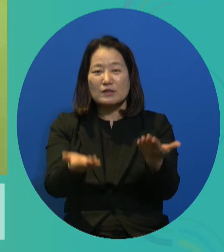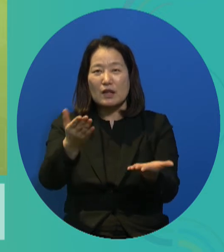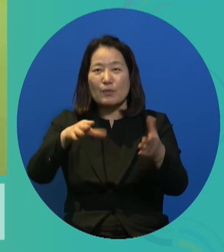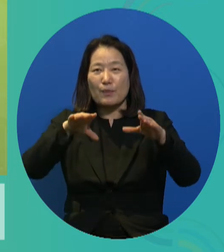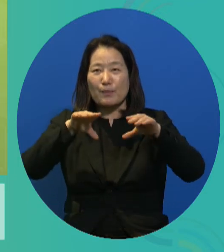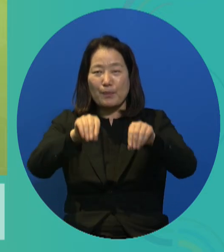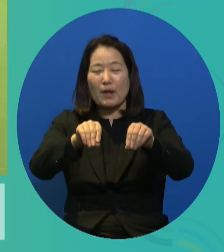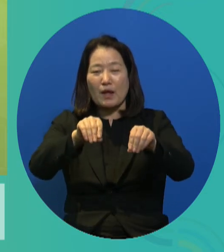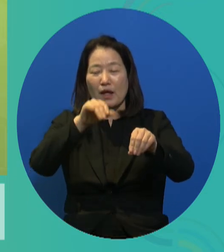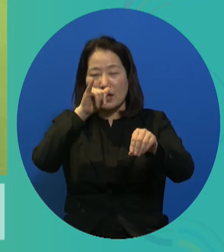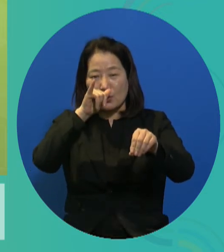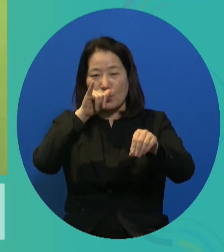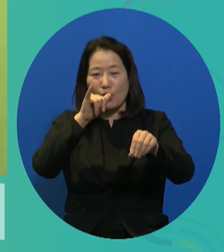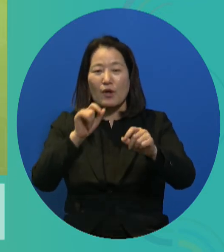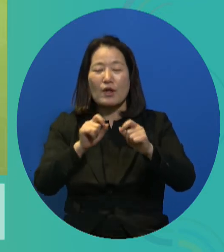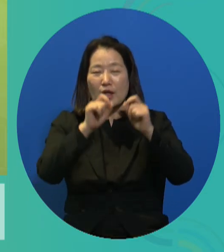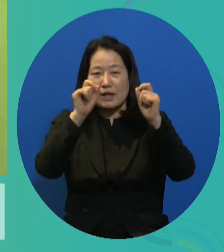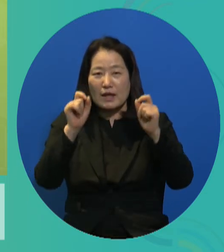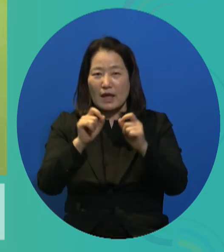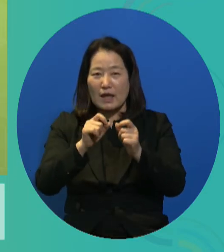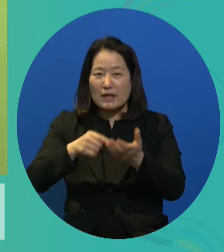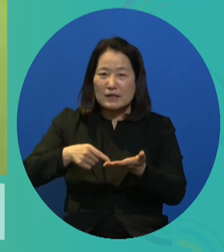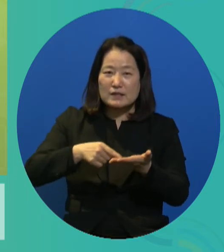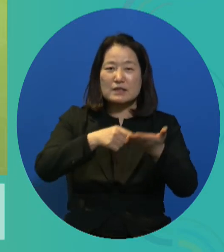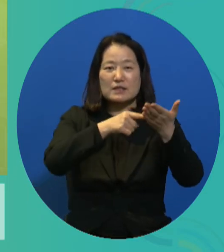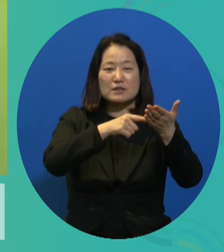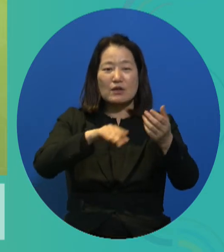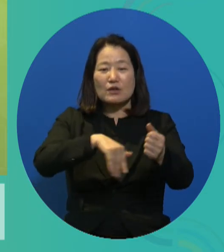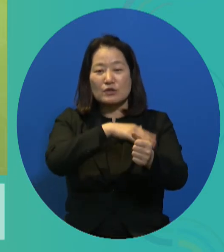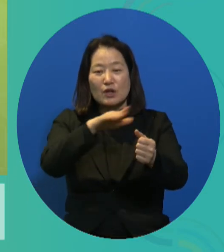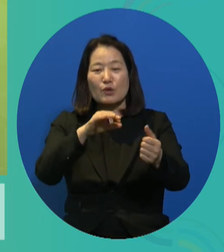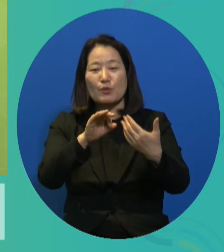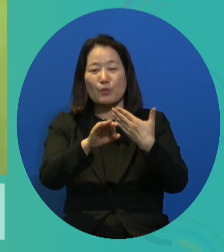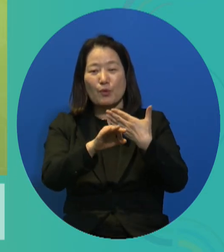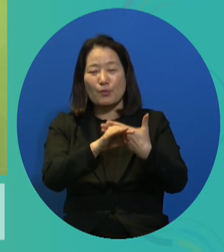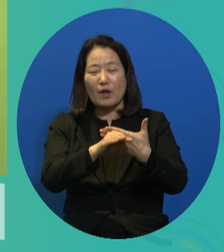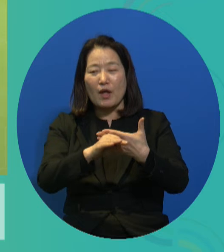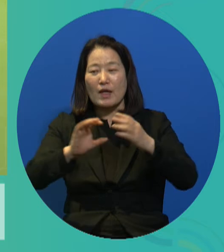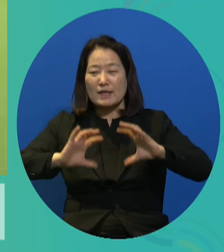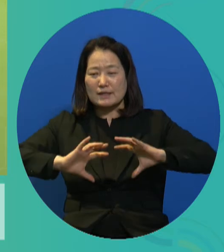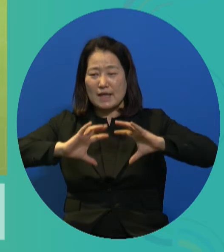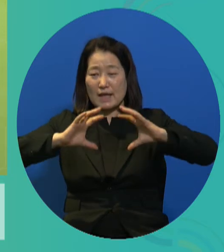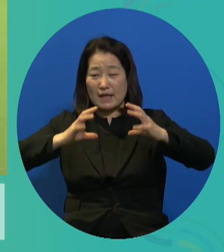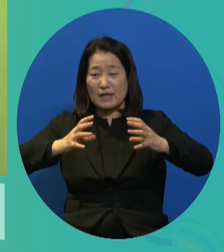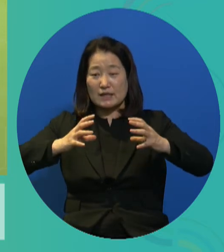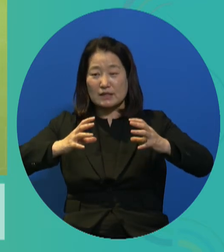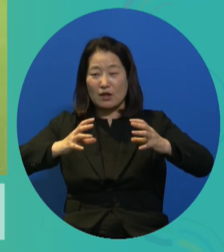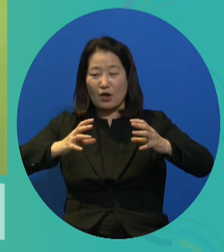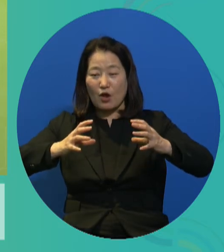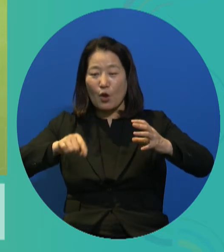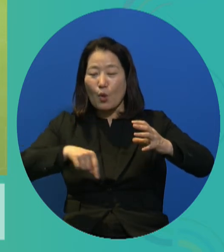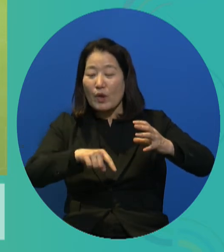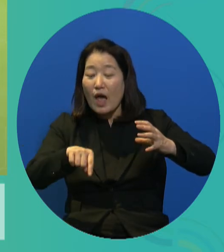different optional protocols, so we cannot really leverage them as well. So for example, with the optional protocol for CEDAW,